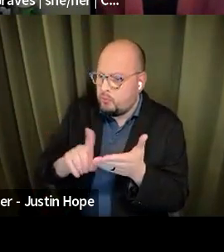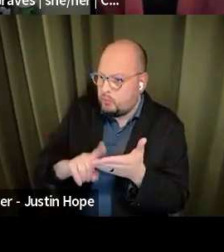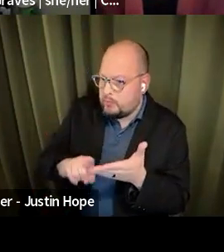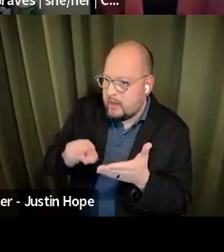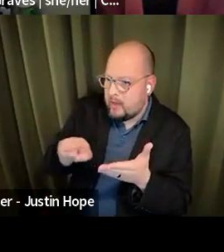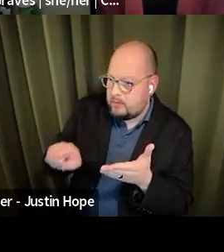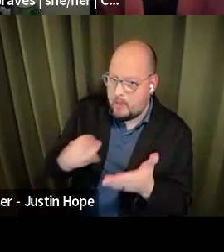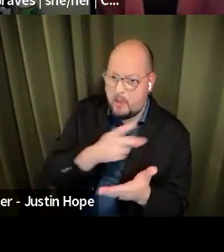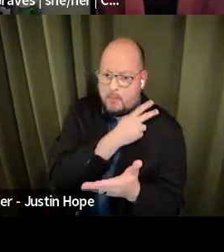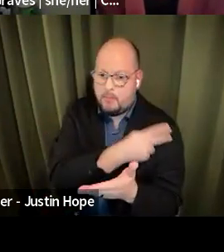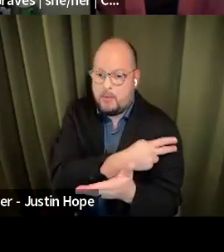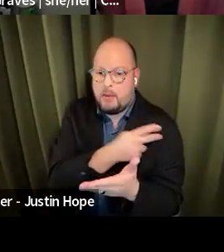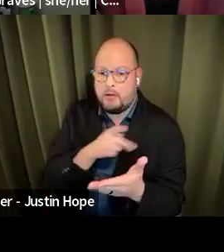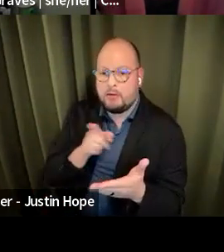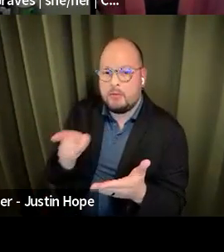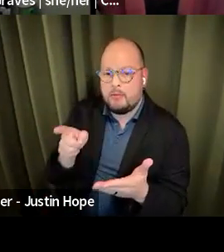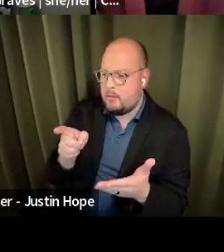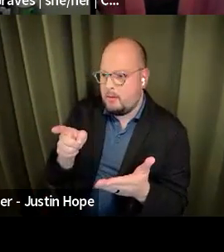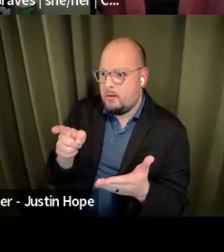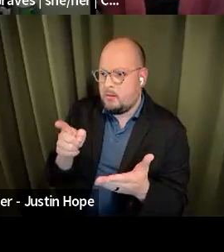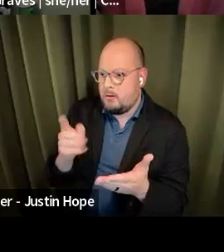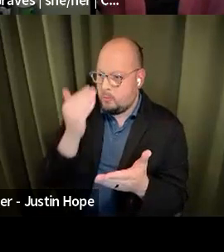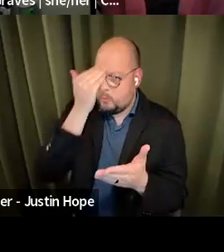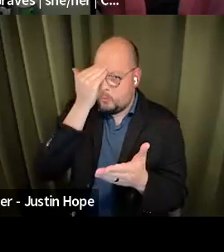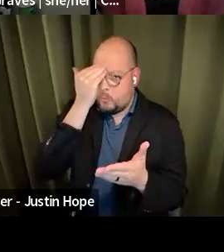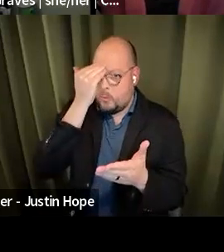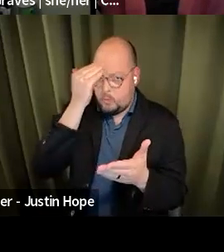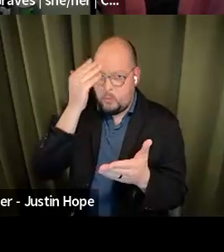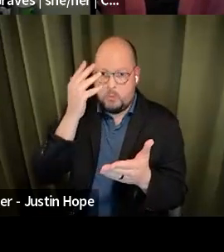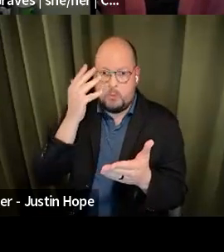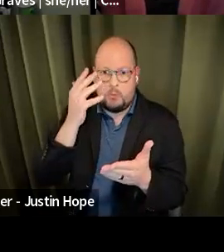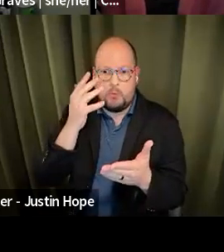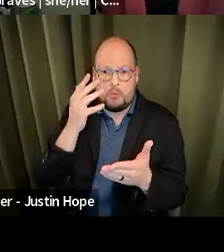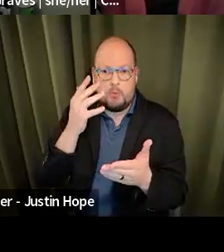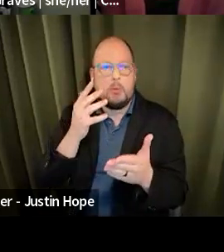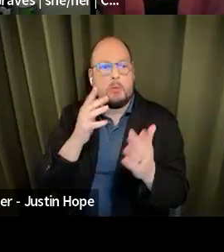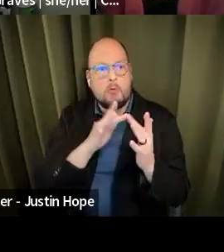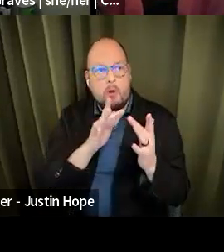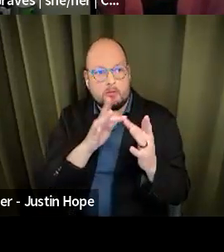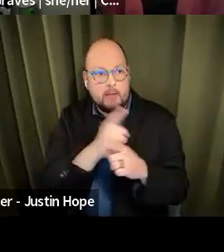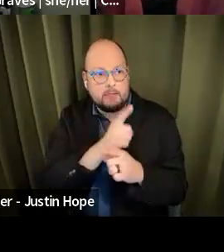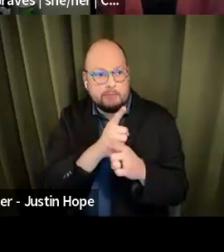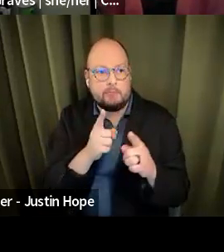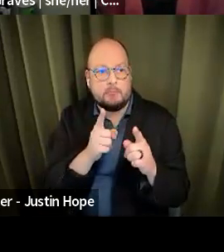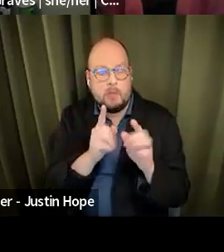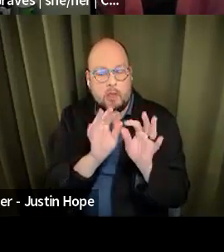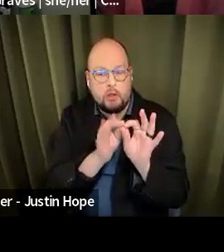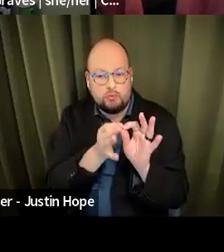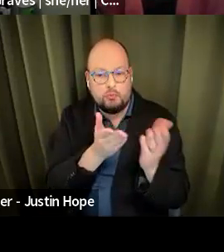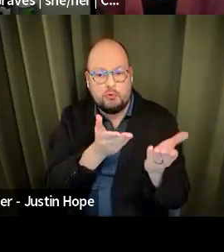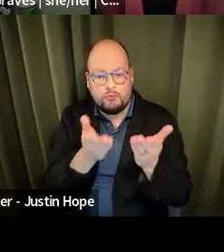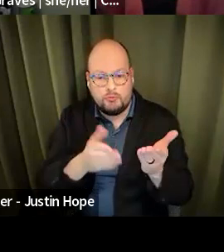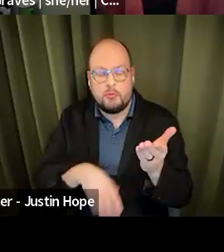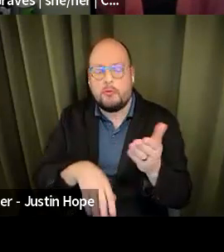really make sure that they're getting the interpreter services, the translation services. So part of the training